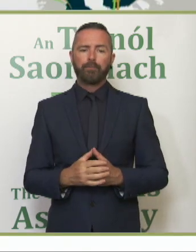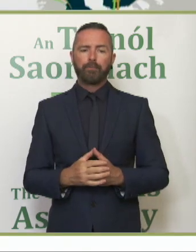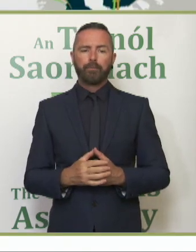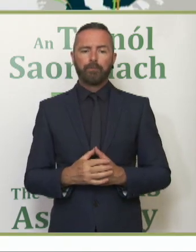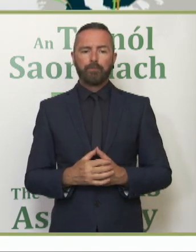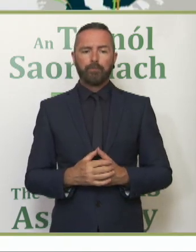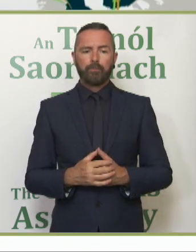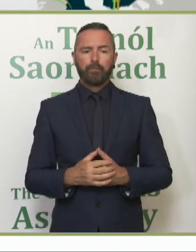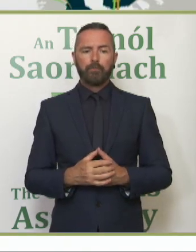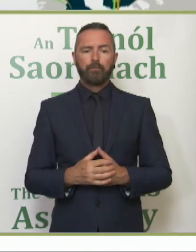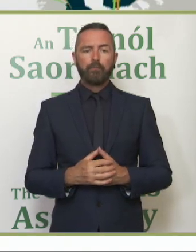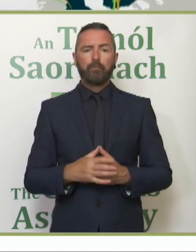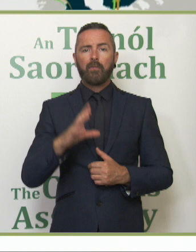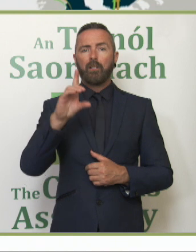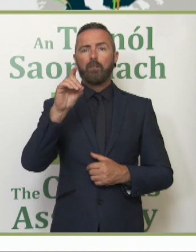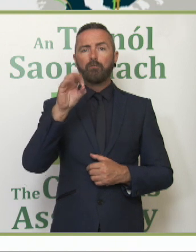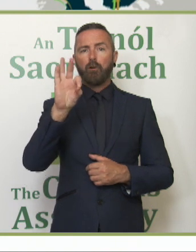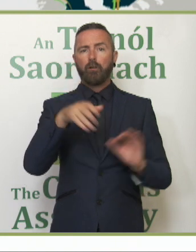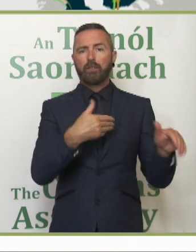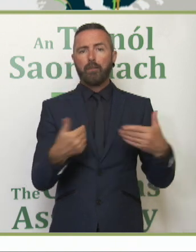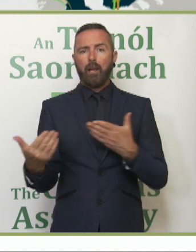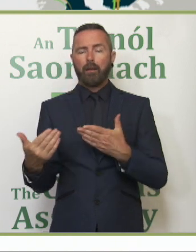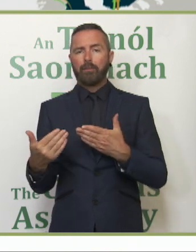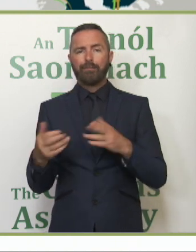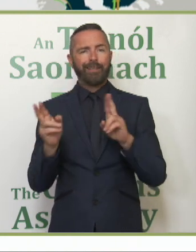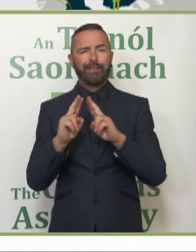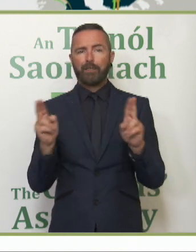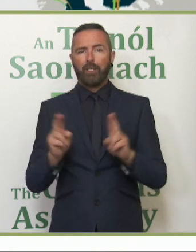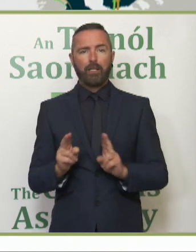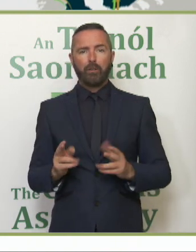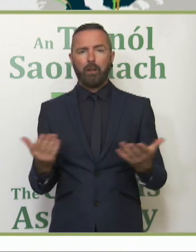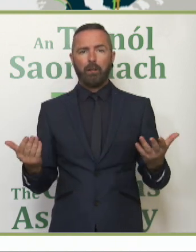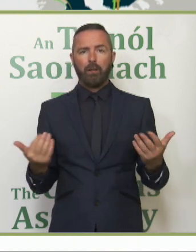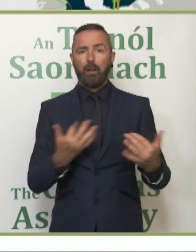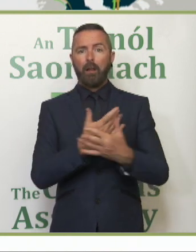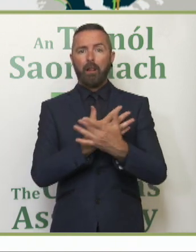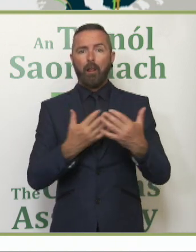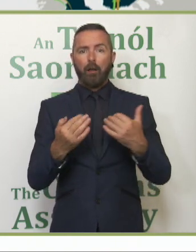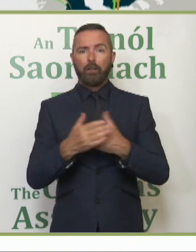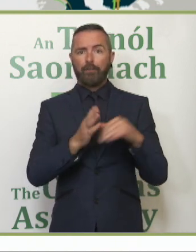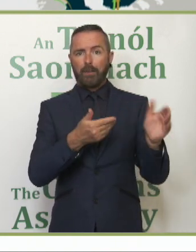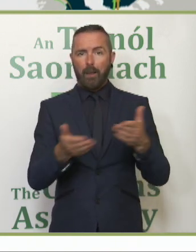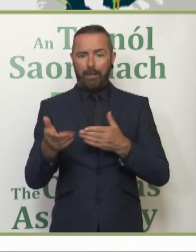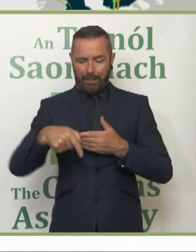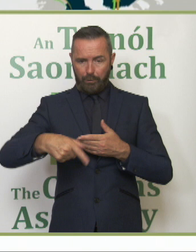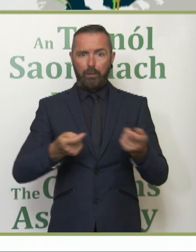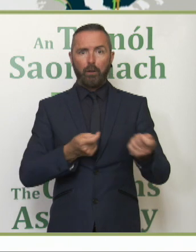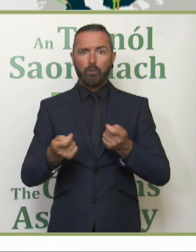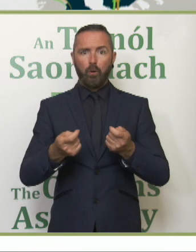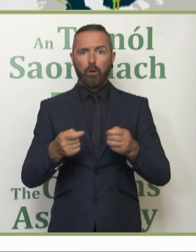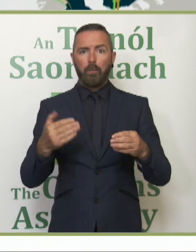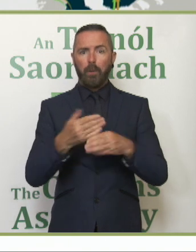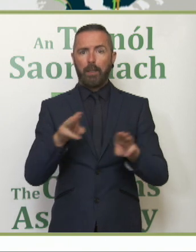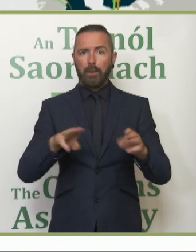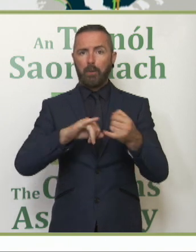Drug supply, as you will all know, is international in nature. Much of the drug supply in our country is controlled by criminals who do not live here and who in